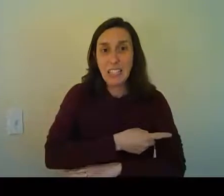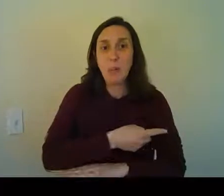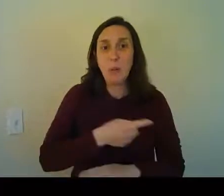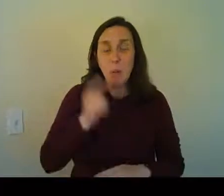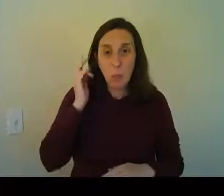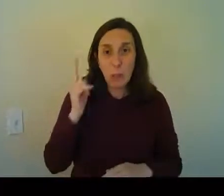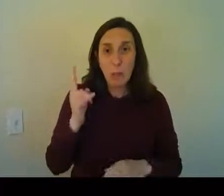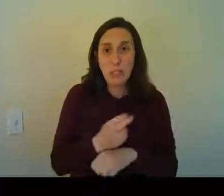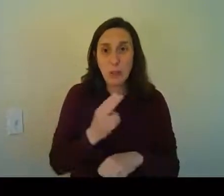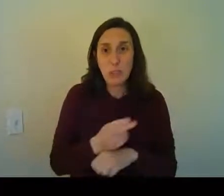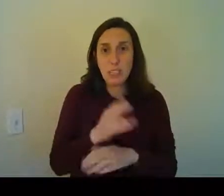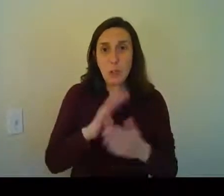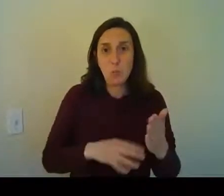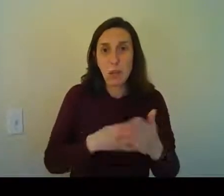lot.